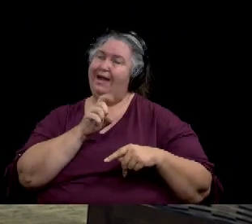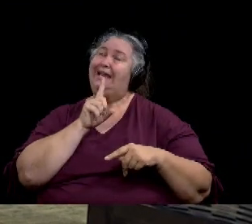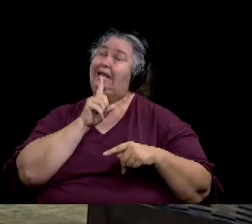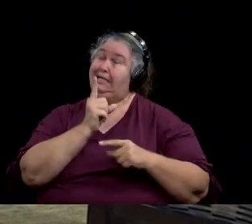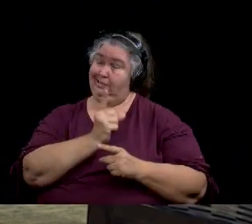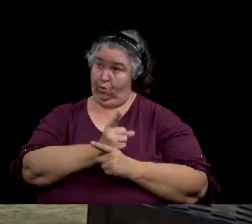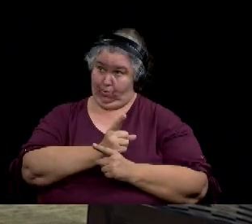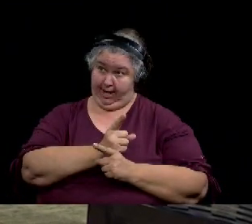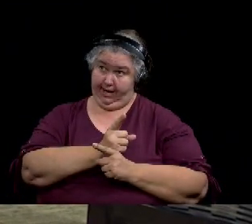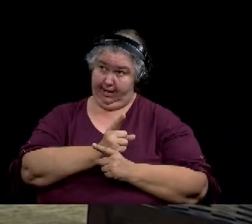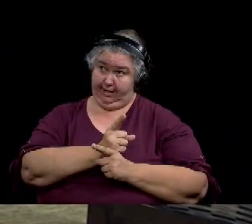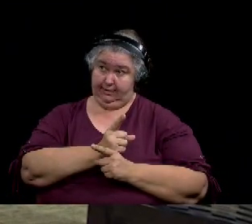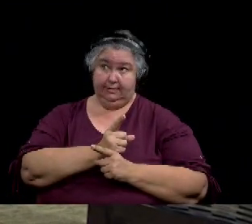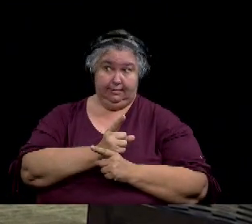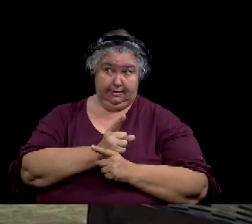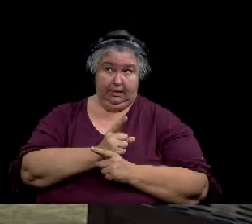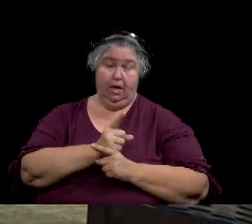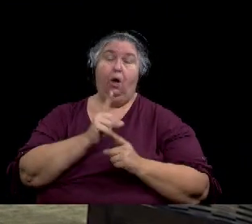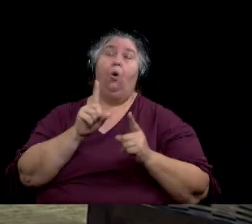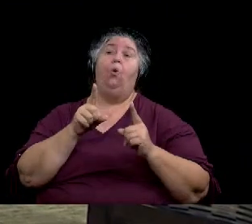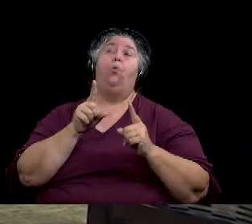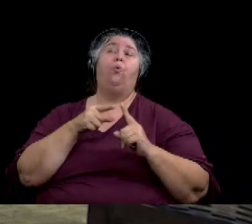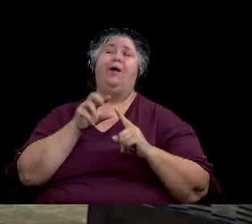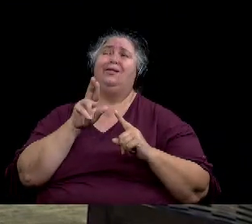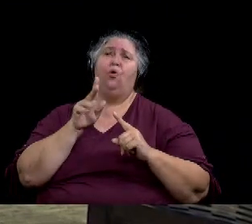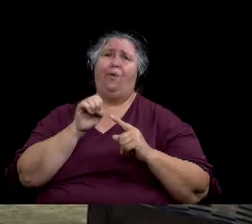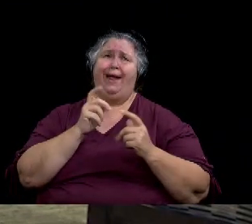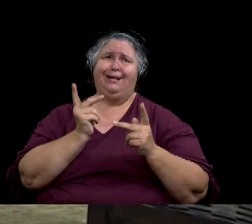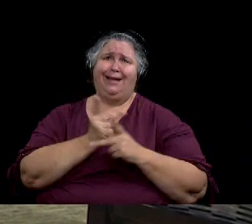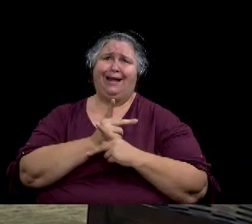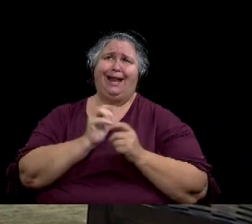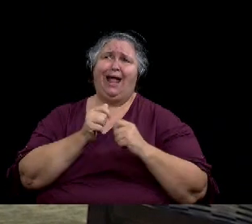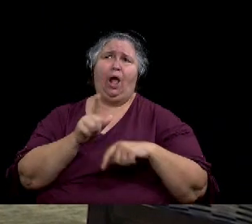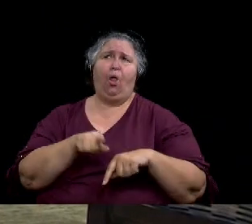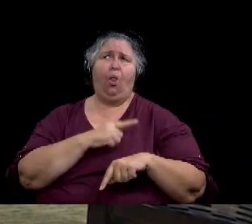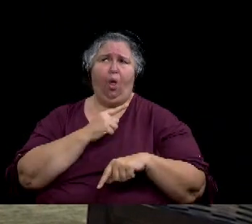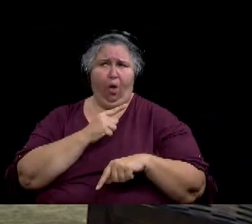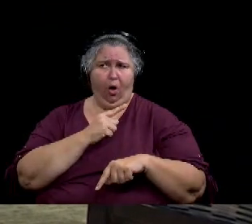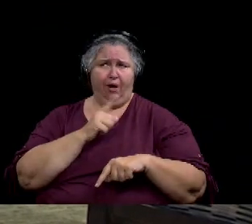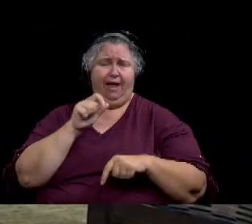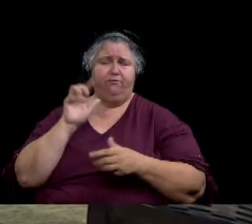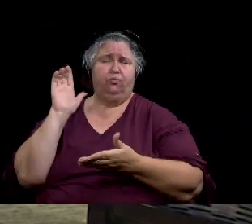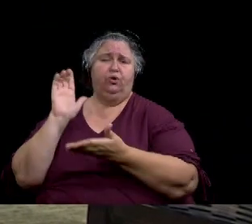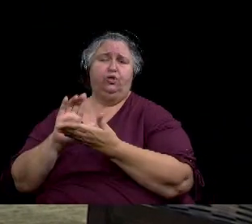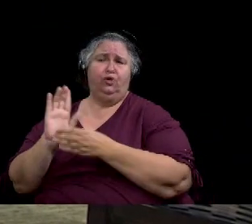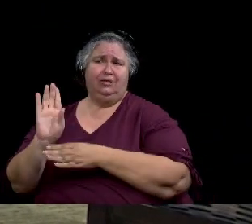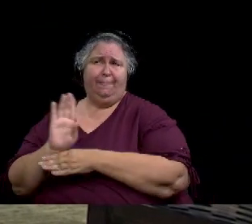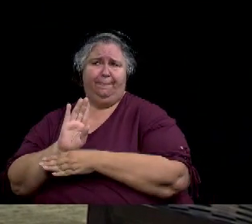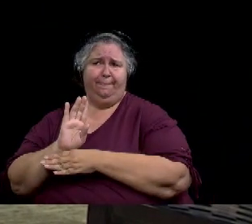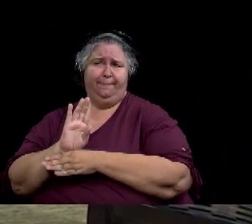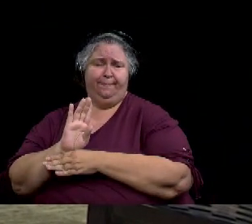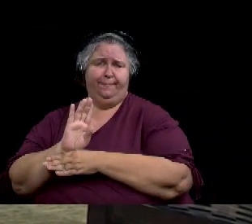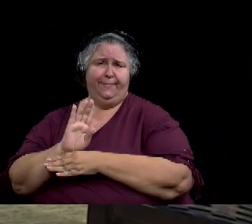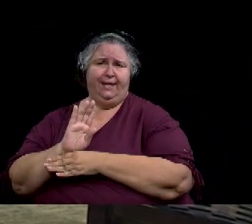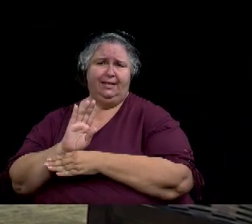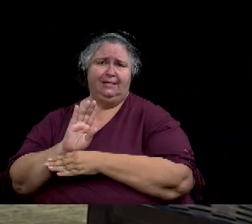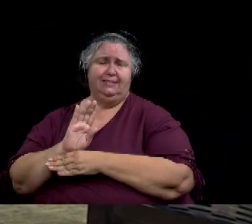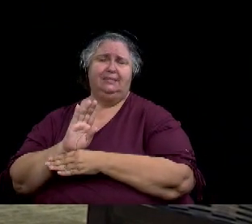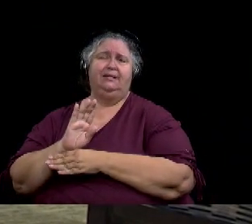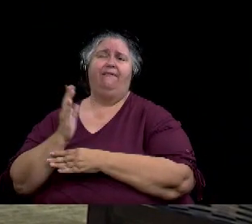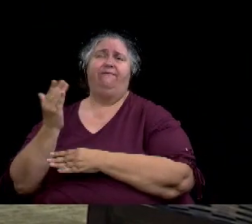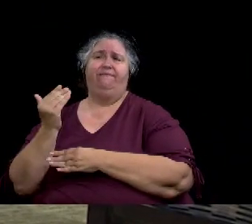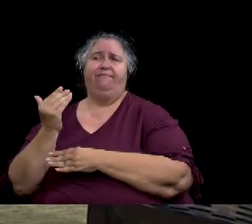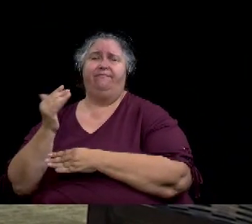correct, when is the rate calculated, and how long will we have to reduce our business occupancy to 50% and stop